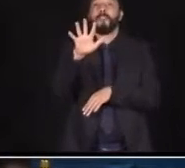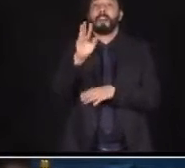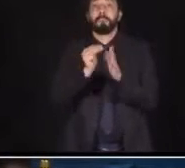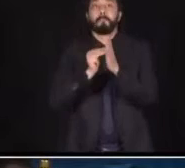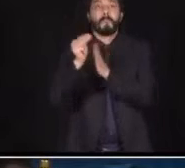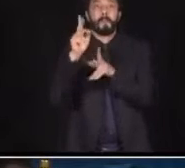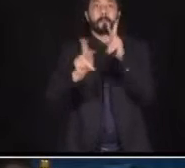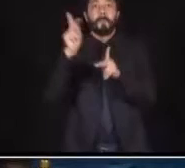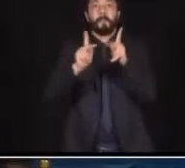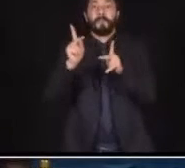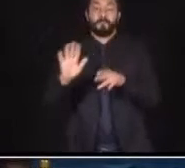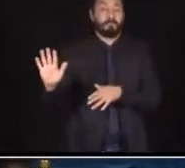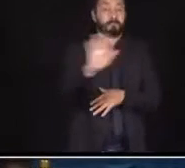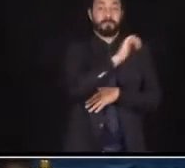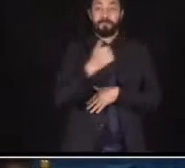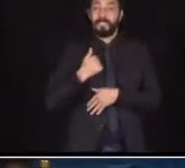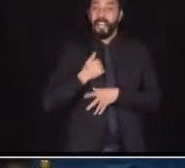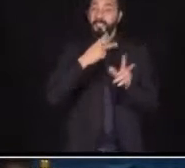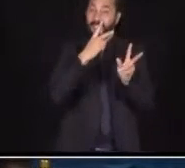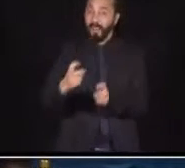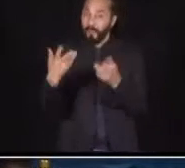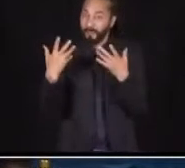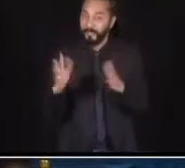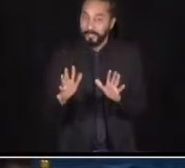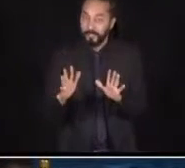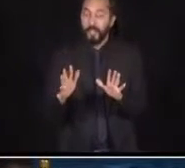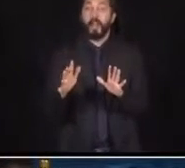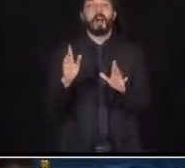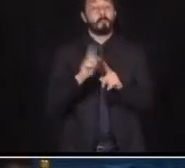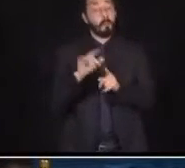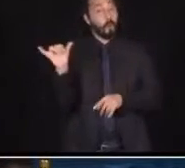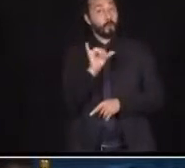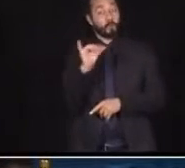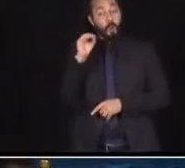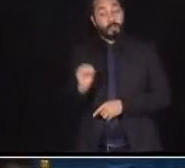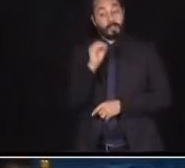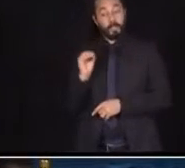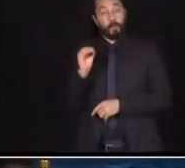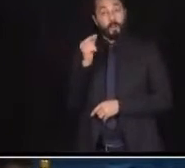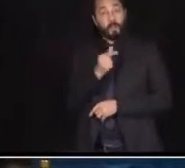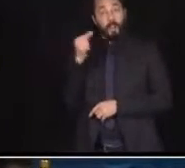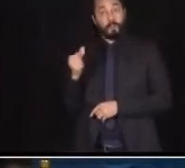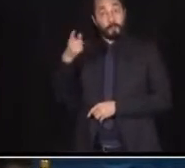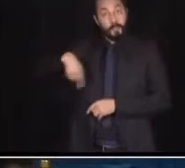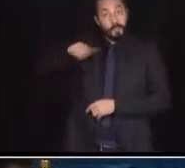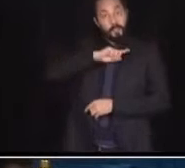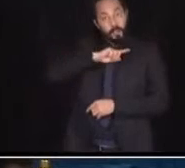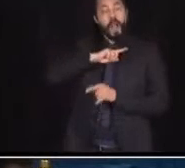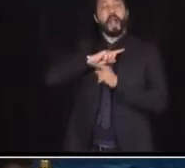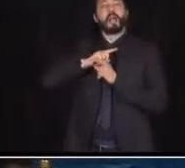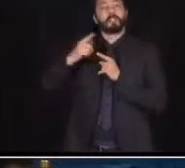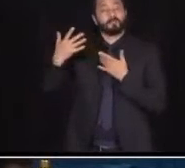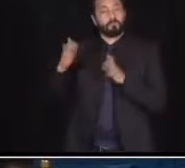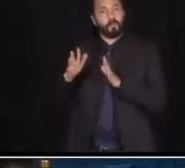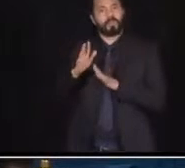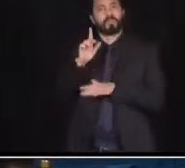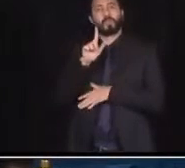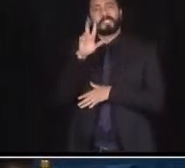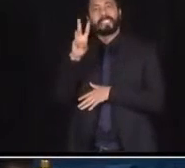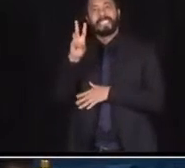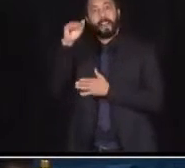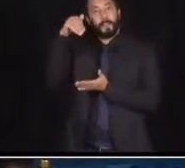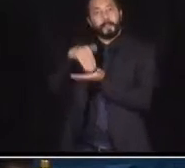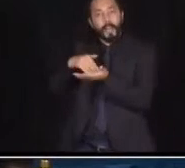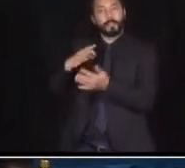have directed that over 26,000 staff in the Ontario Public Service have the app download to their